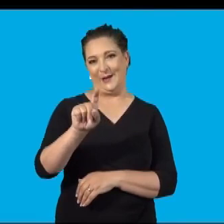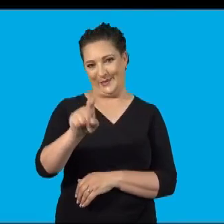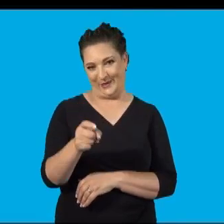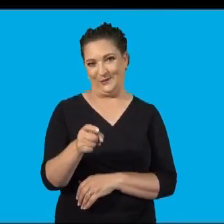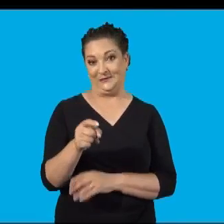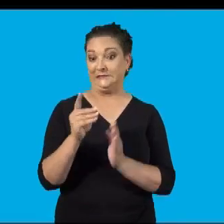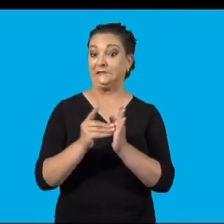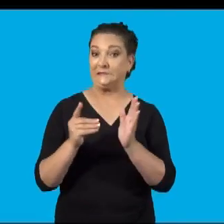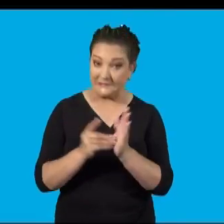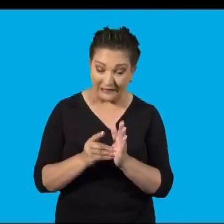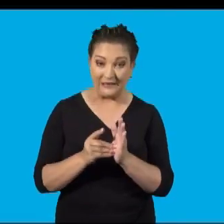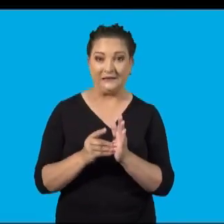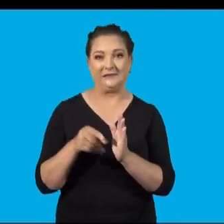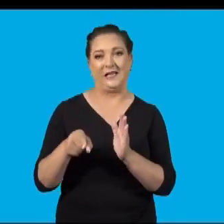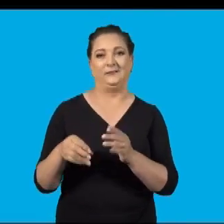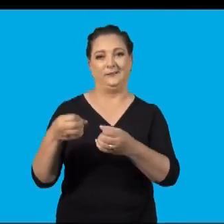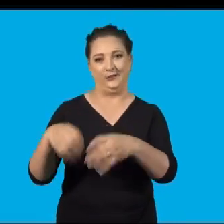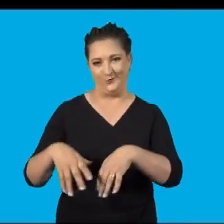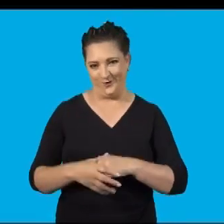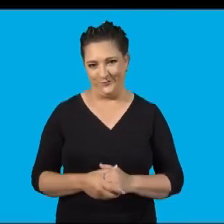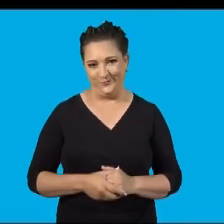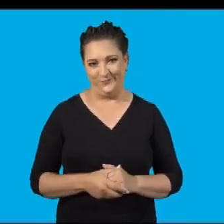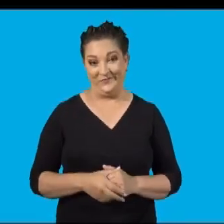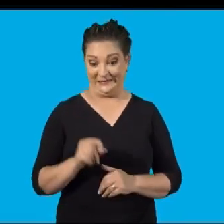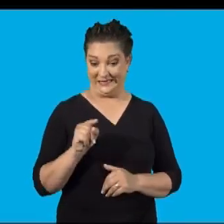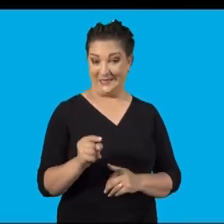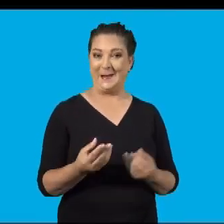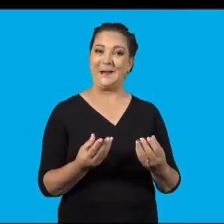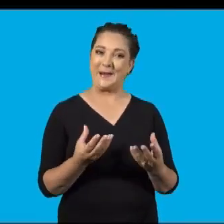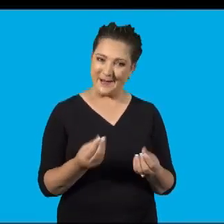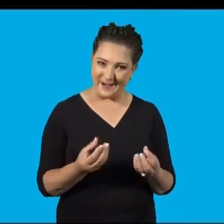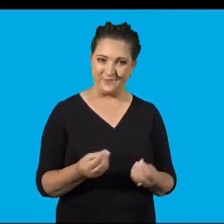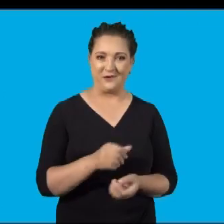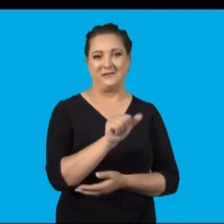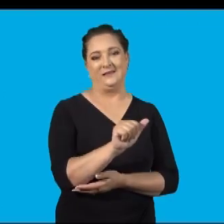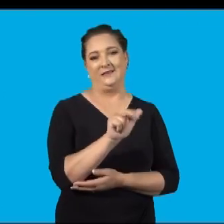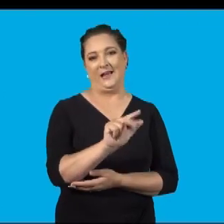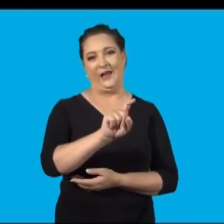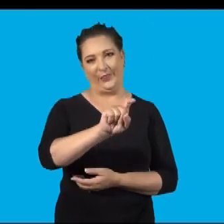68,000 on the date of disposal. That becomes my number 3,